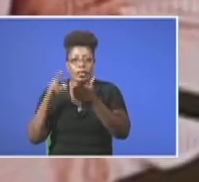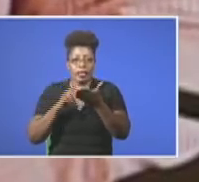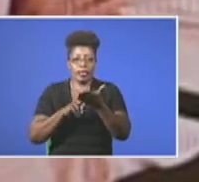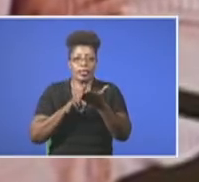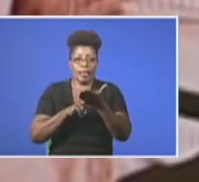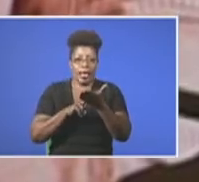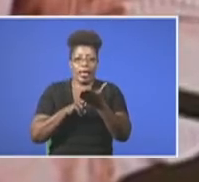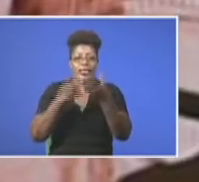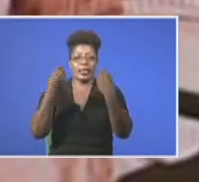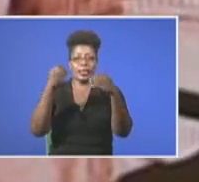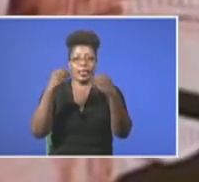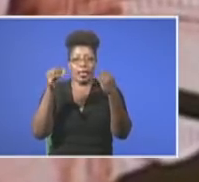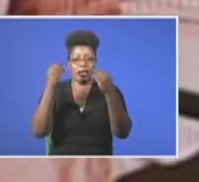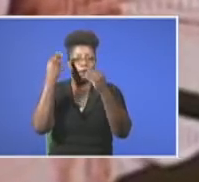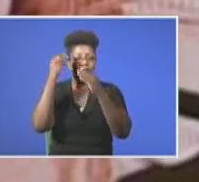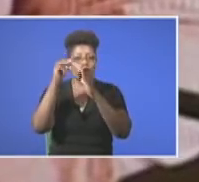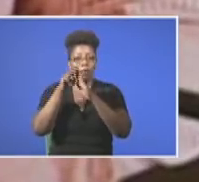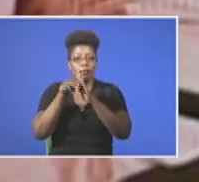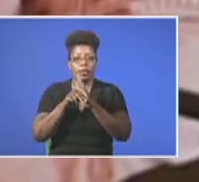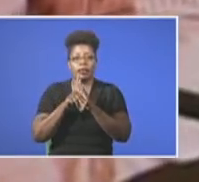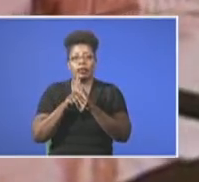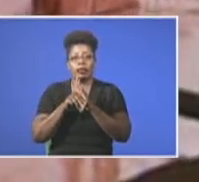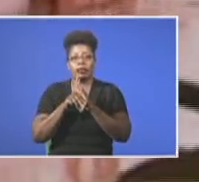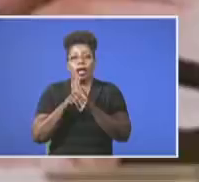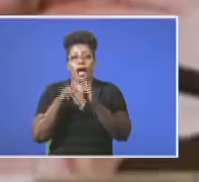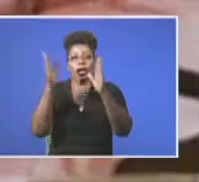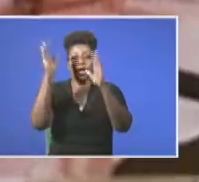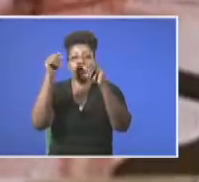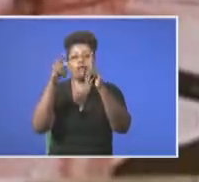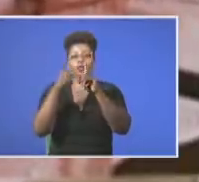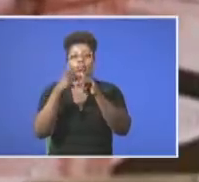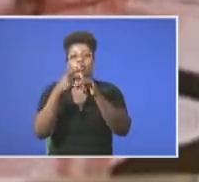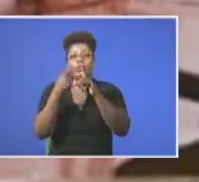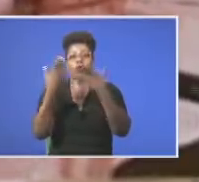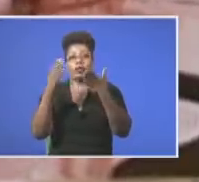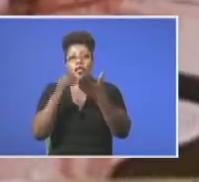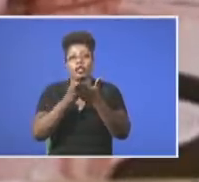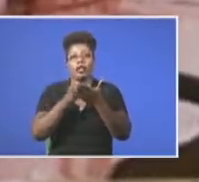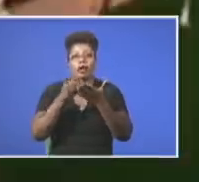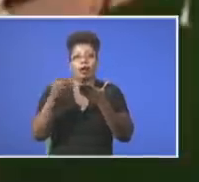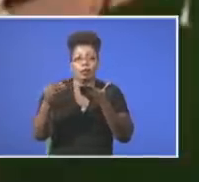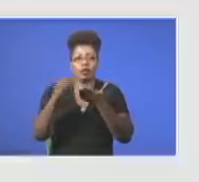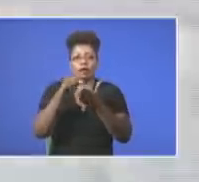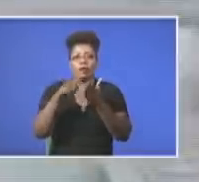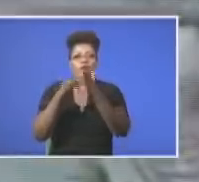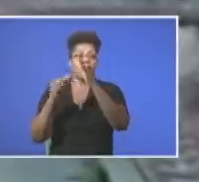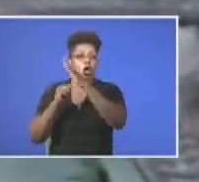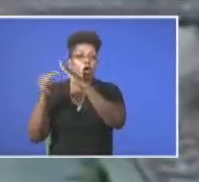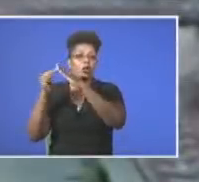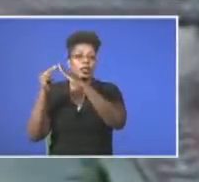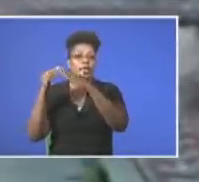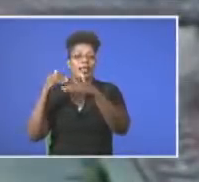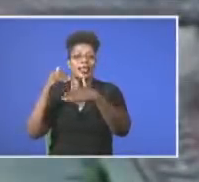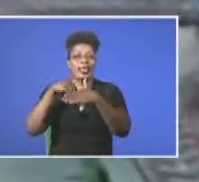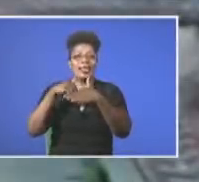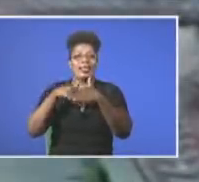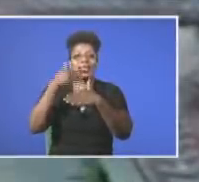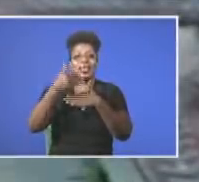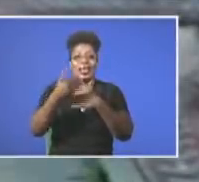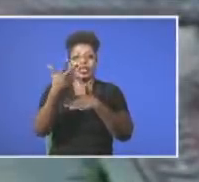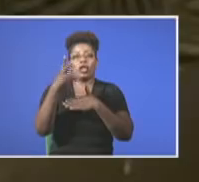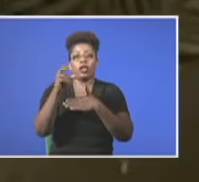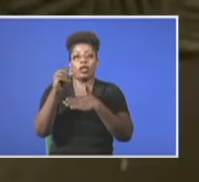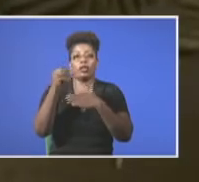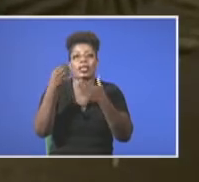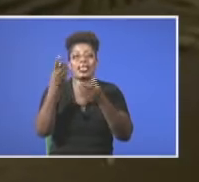of agreement, and we hope to complete the purchase of this hotel within the next 30